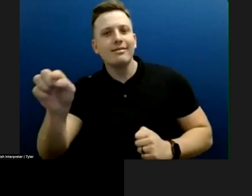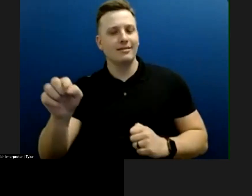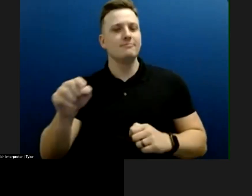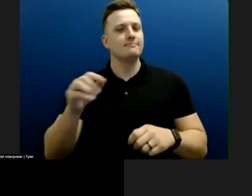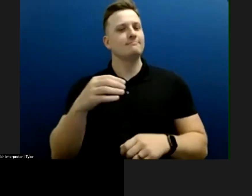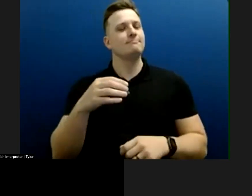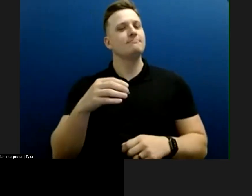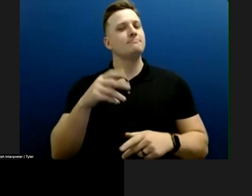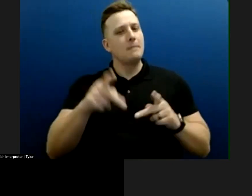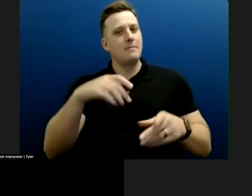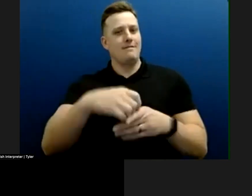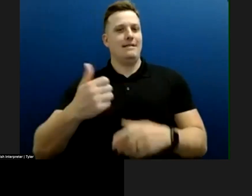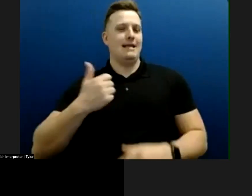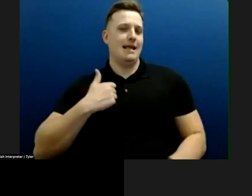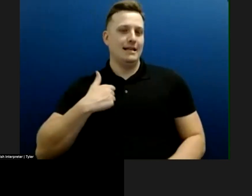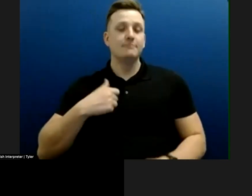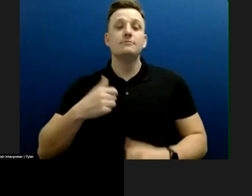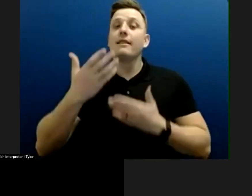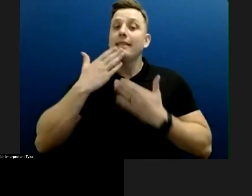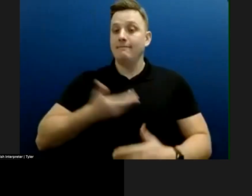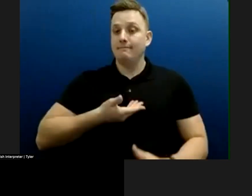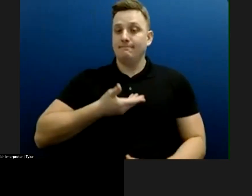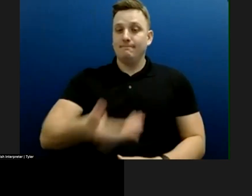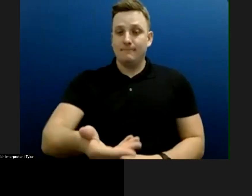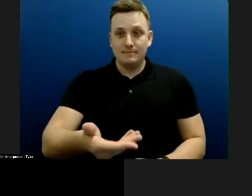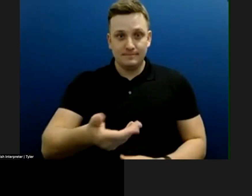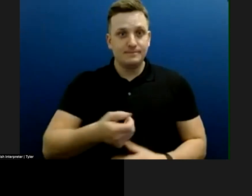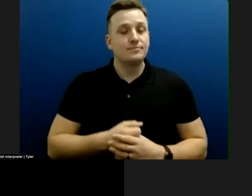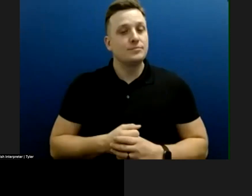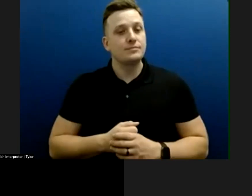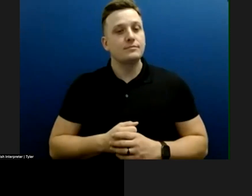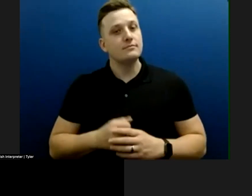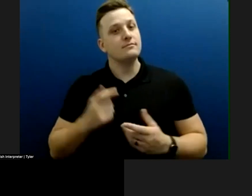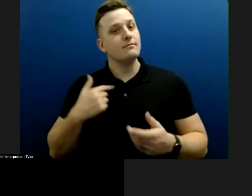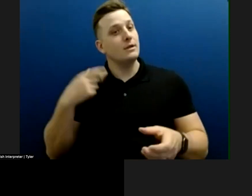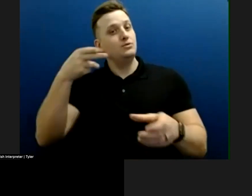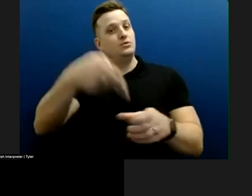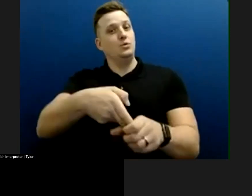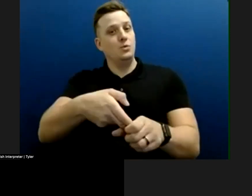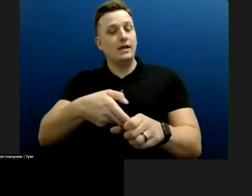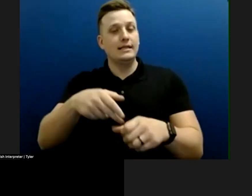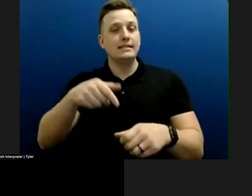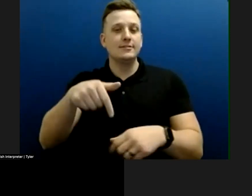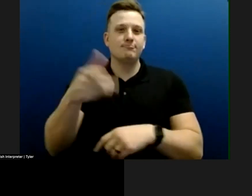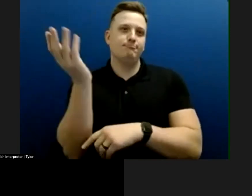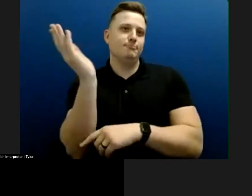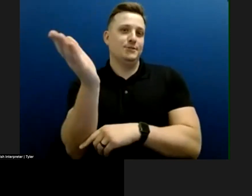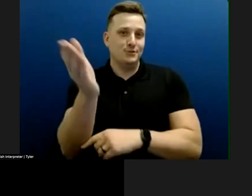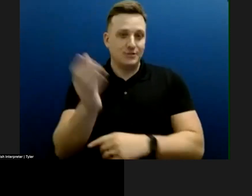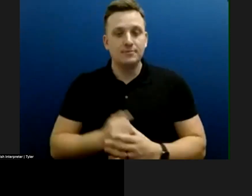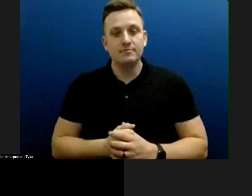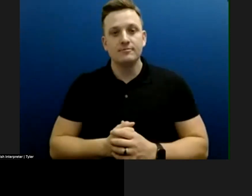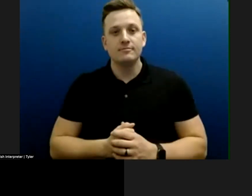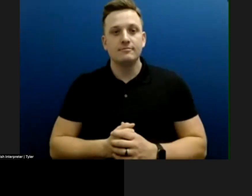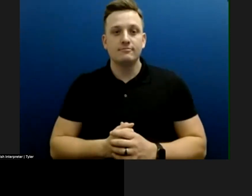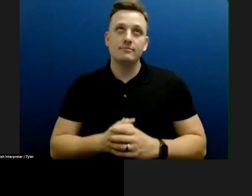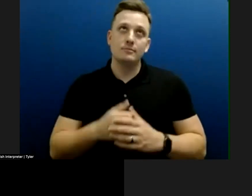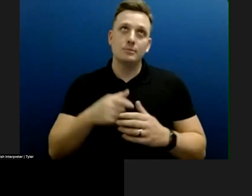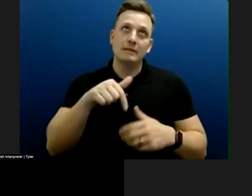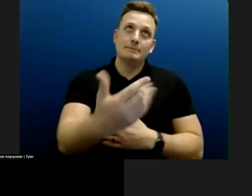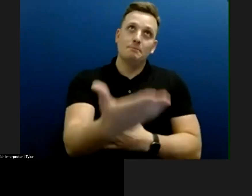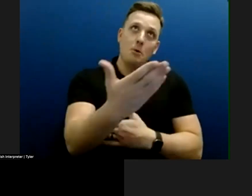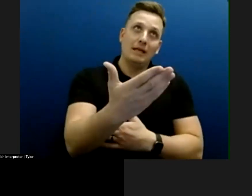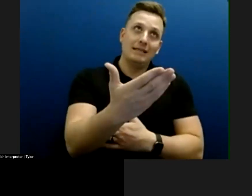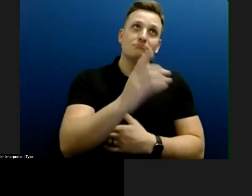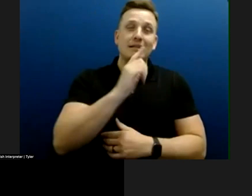So thank you for this invite to join you all this morning, or for me